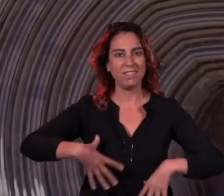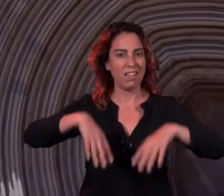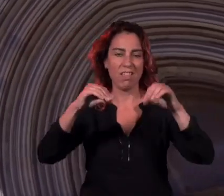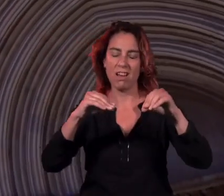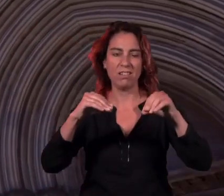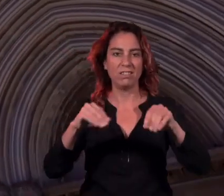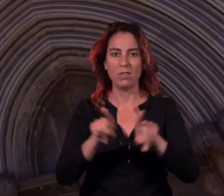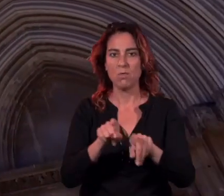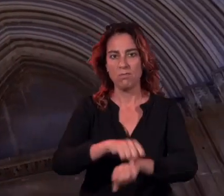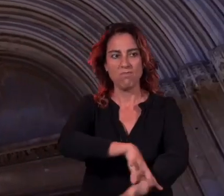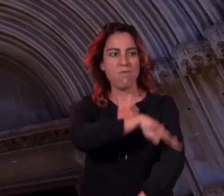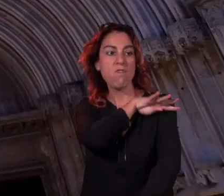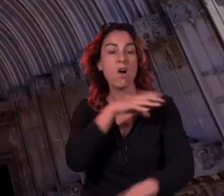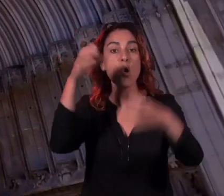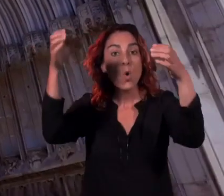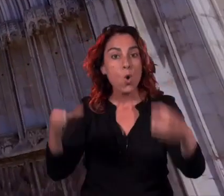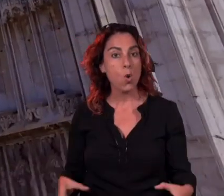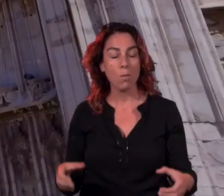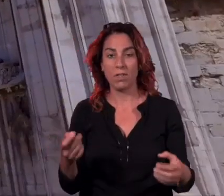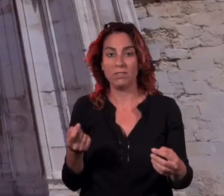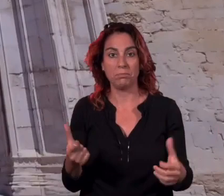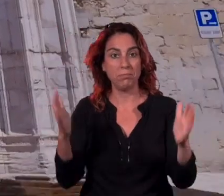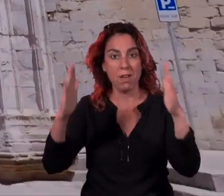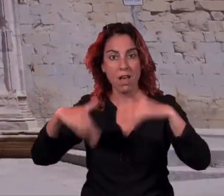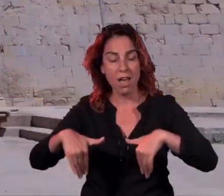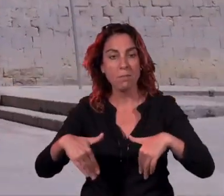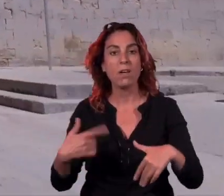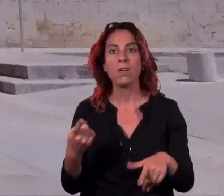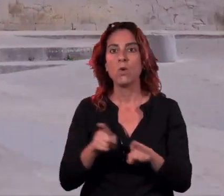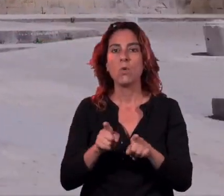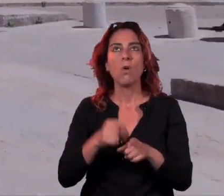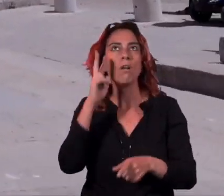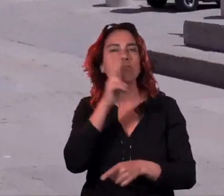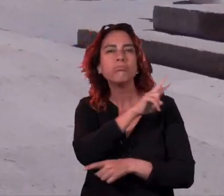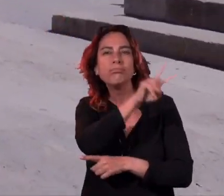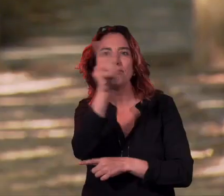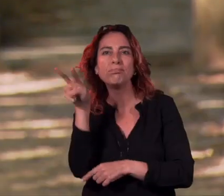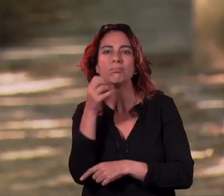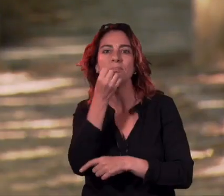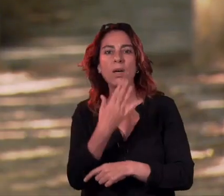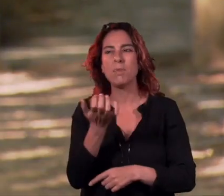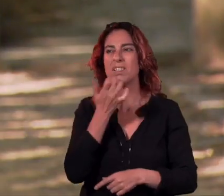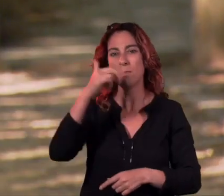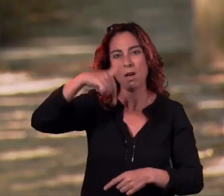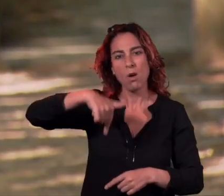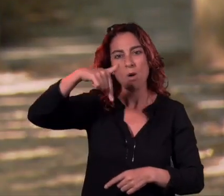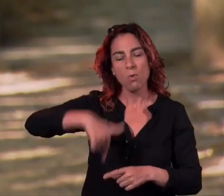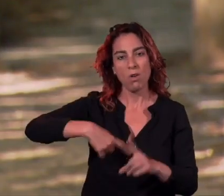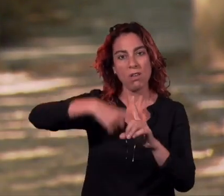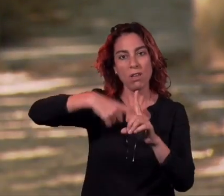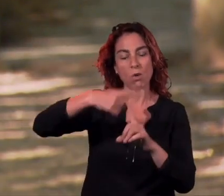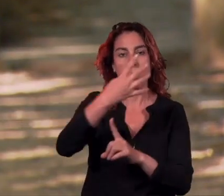The cathedral was really impressive, particularly because there were no columns, so it was very open space. But on such a hot day when